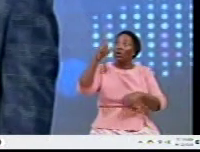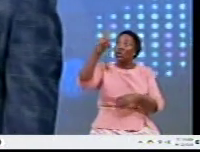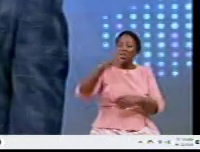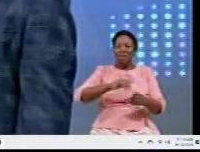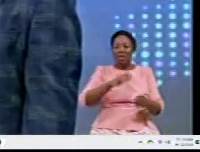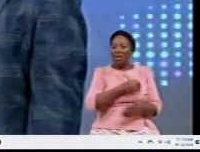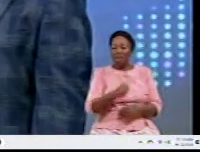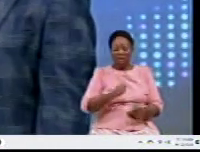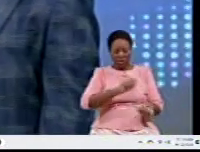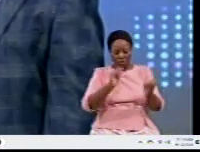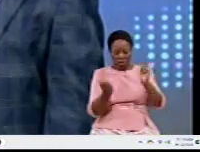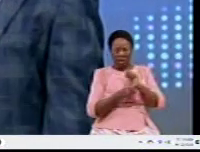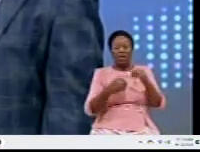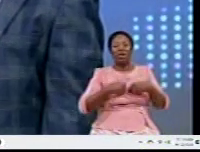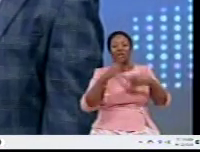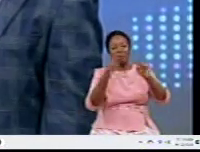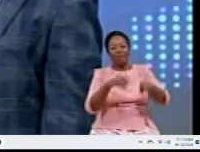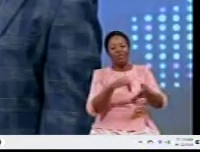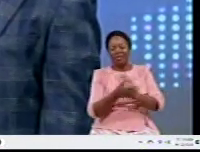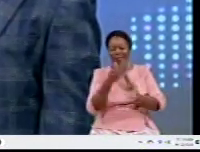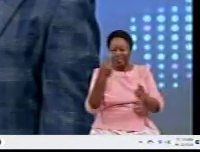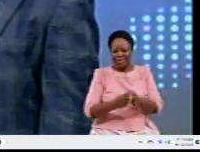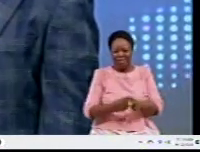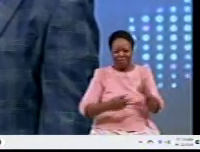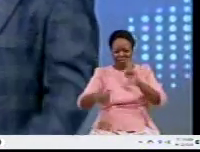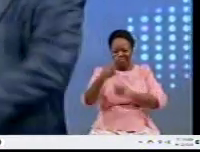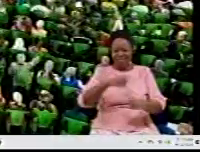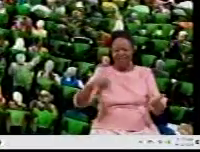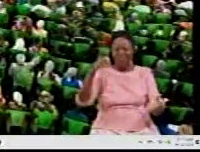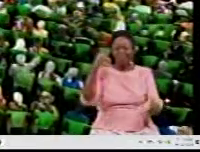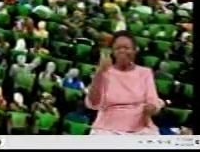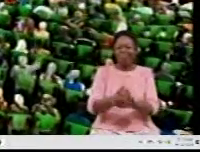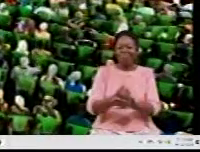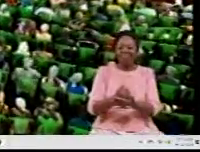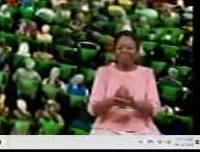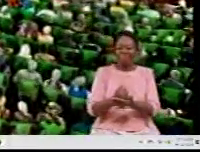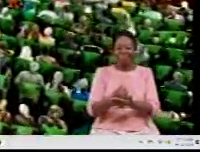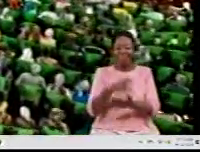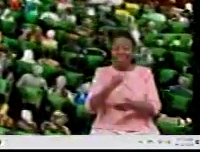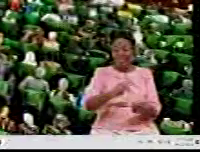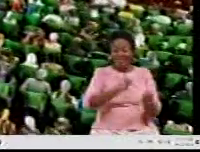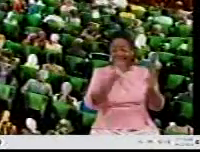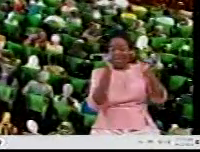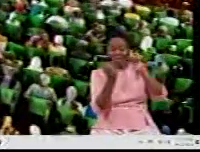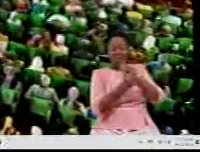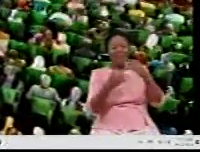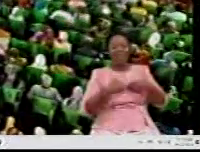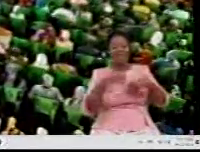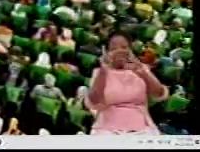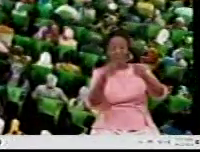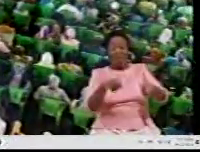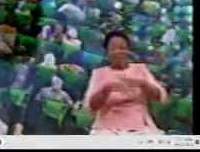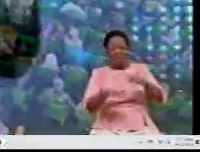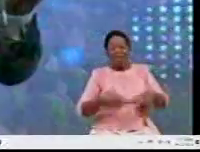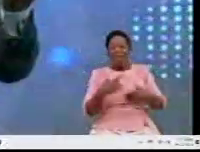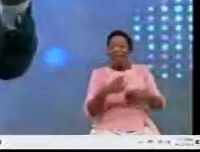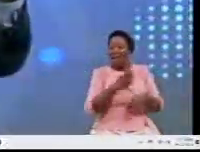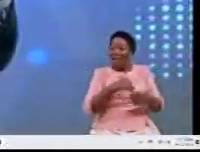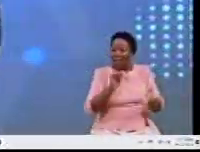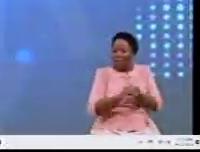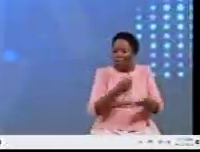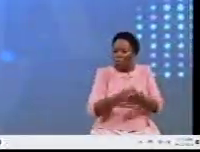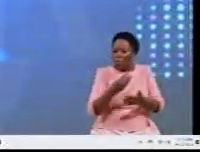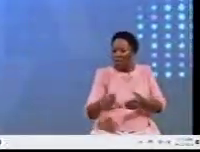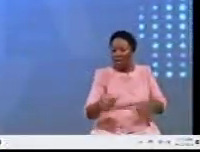come. Give me a good amen. A transformation has come, and that wasted